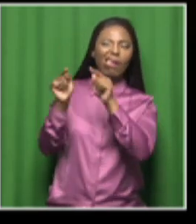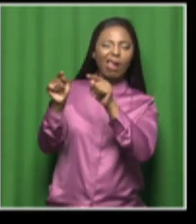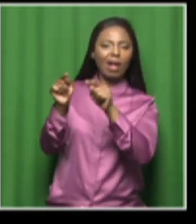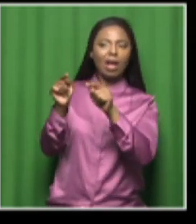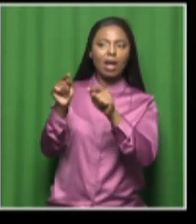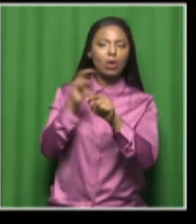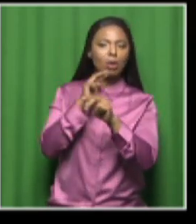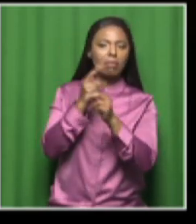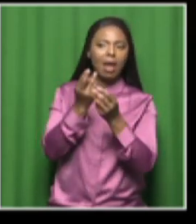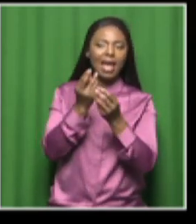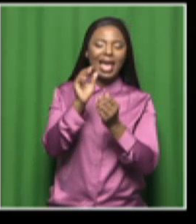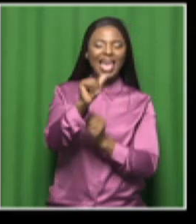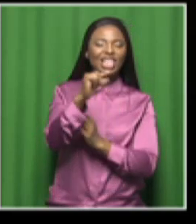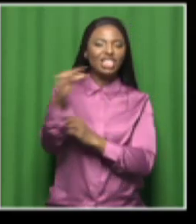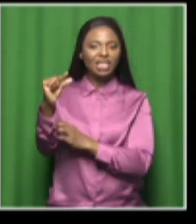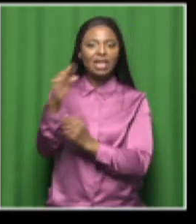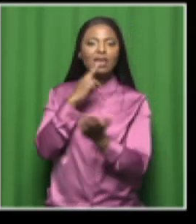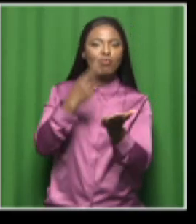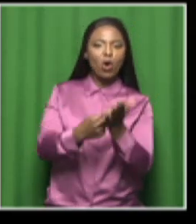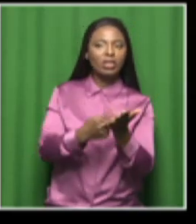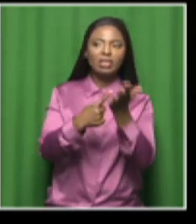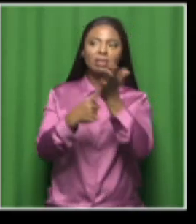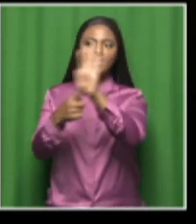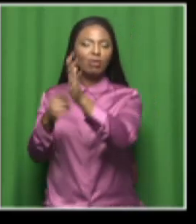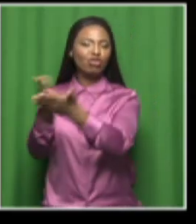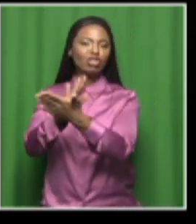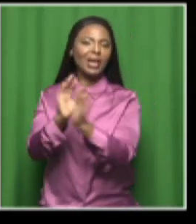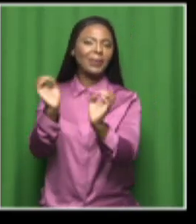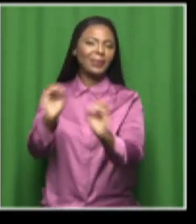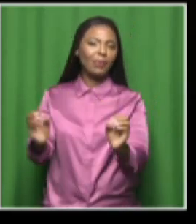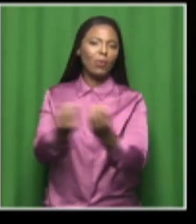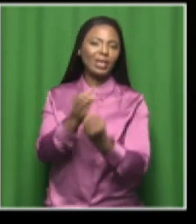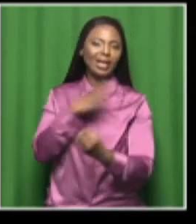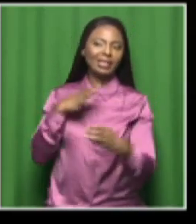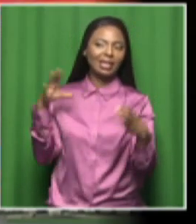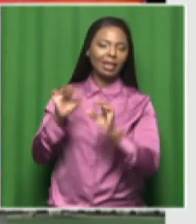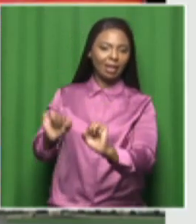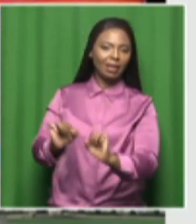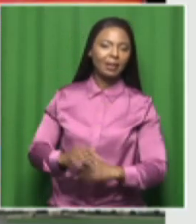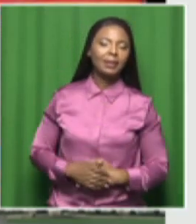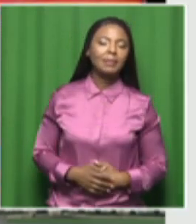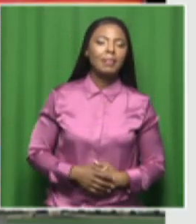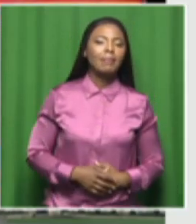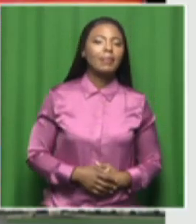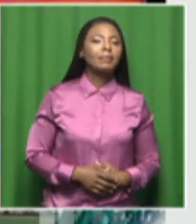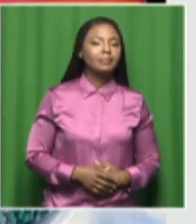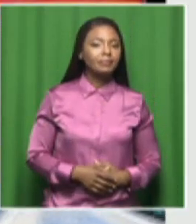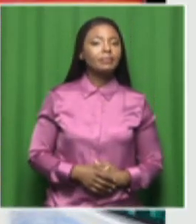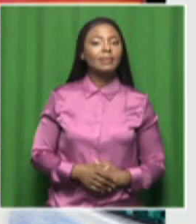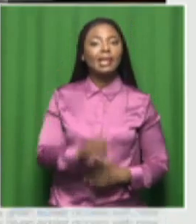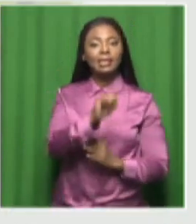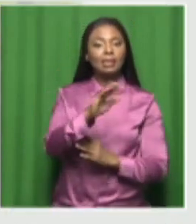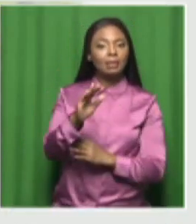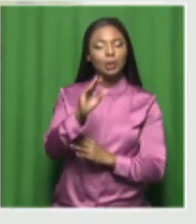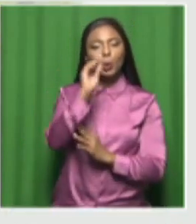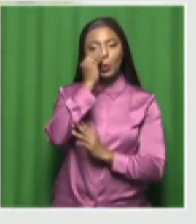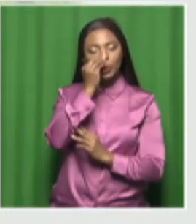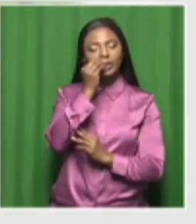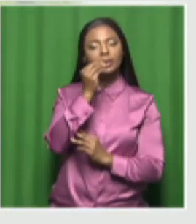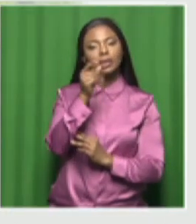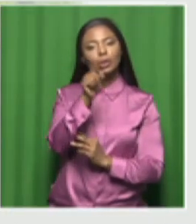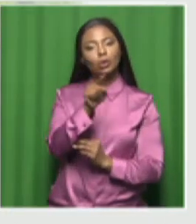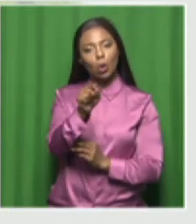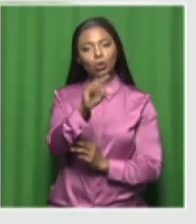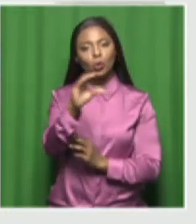sharing the AG's reports with council. So those are the headlines. Right. Now, remember, visit sabcnews.com. Everything is